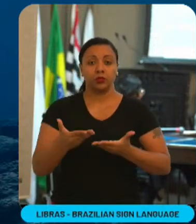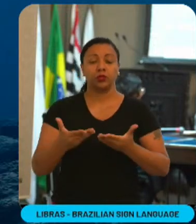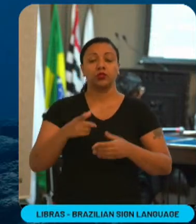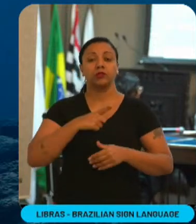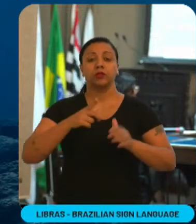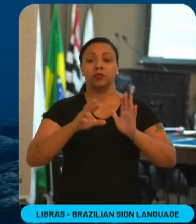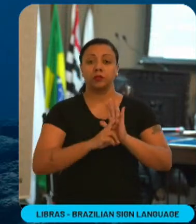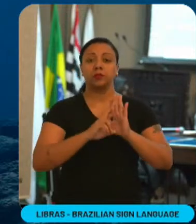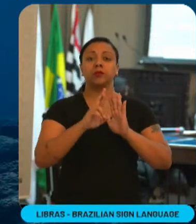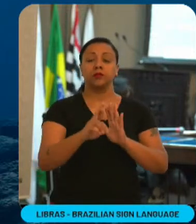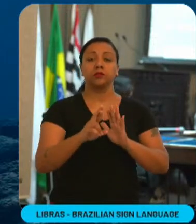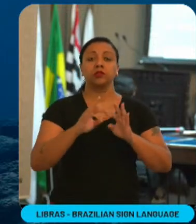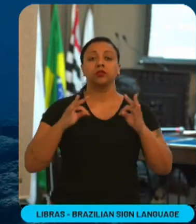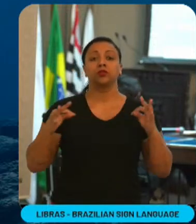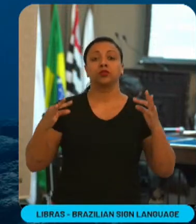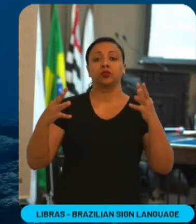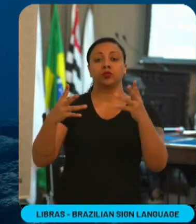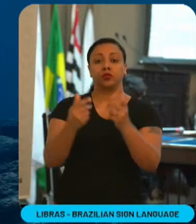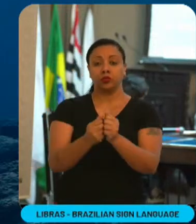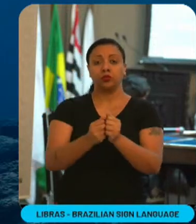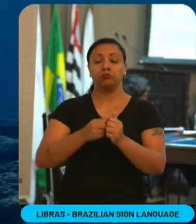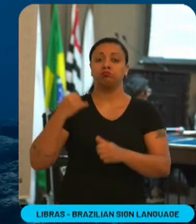We have a representative here